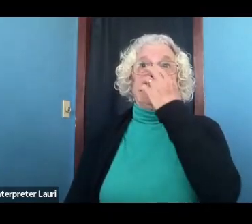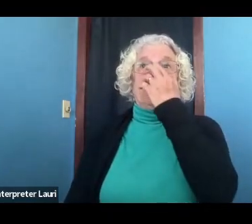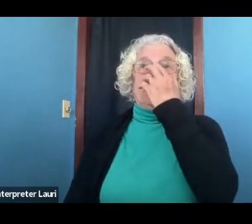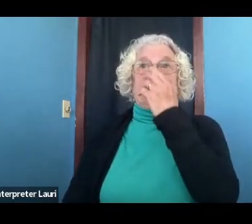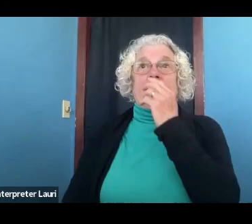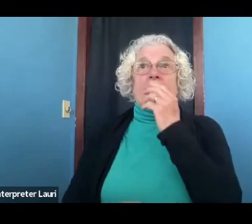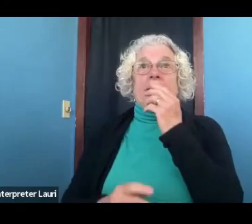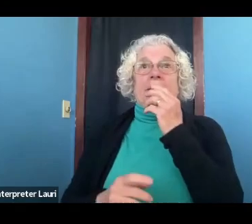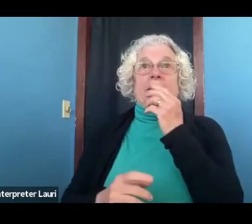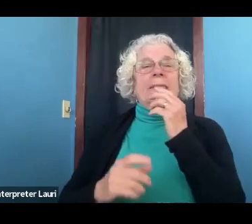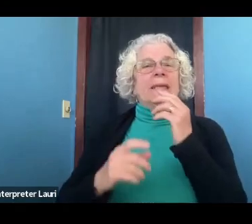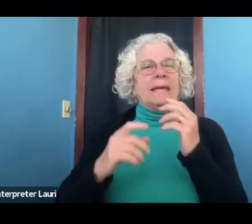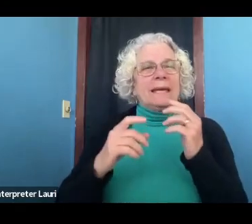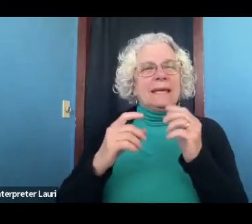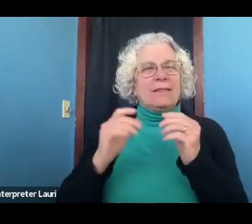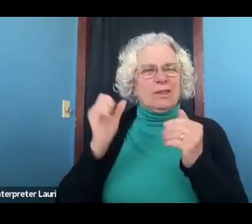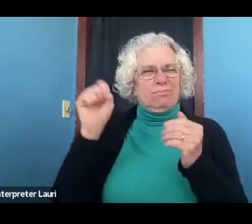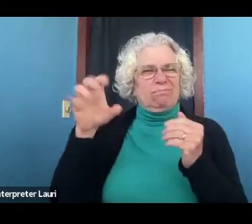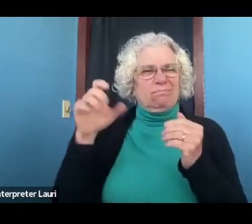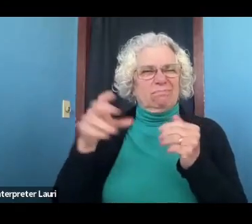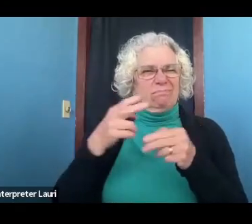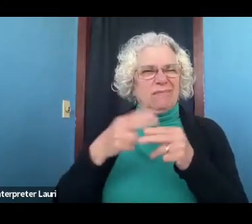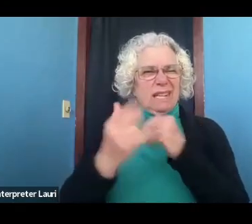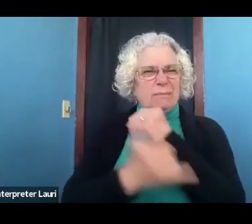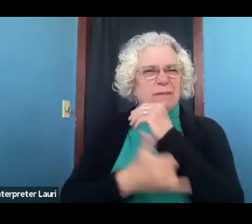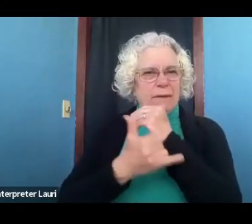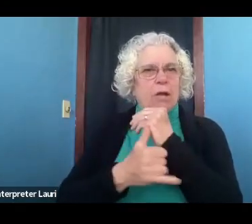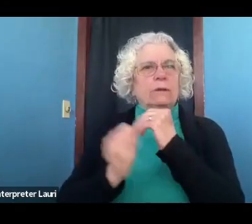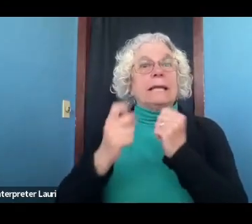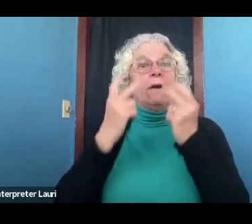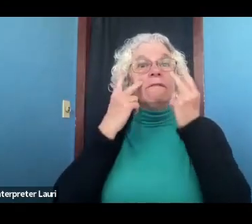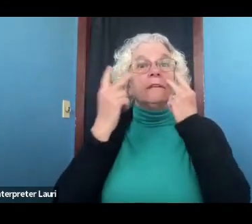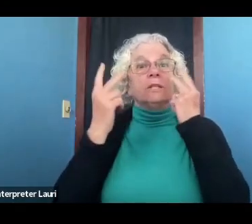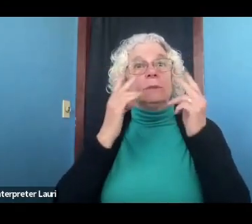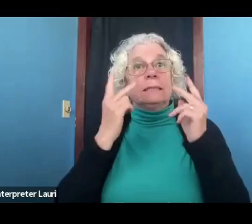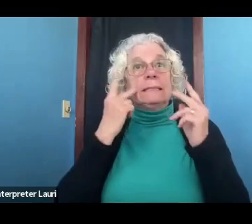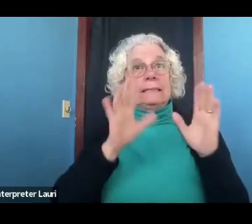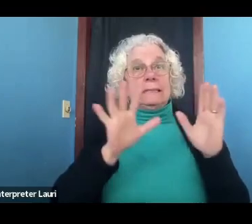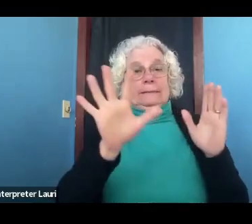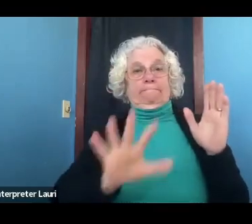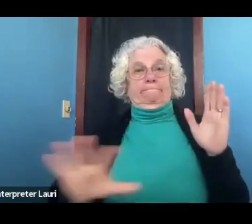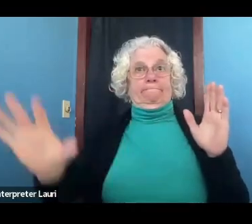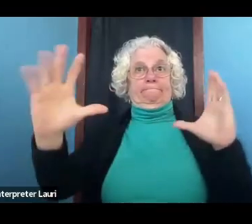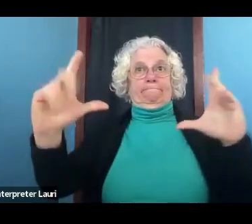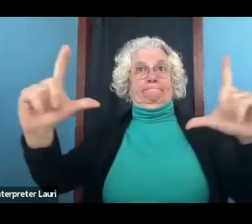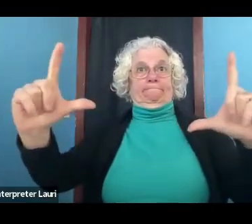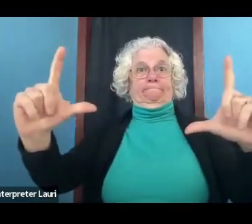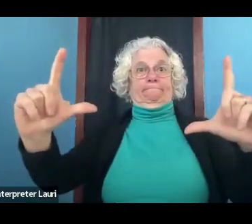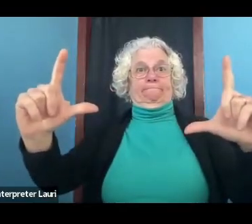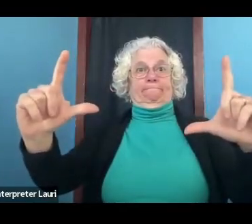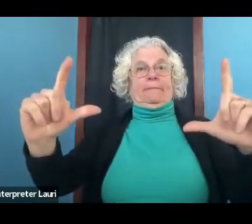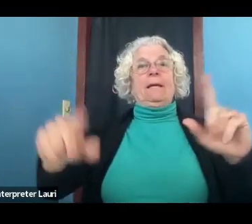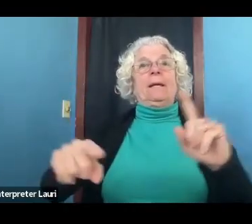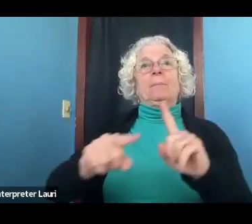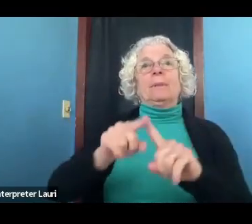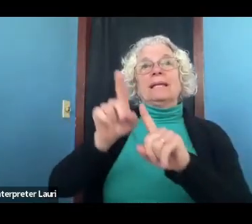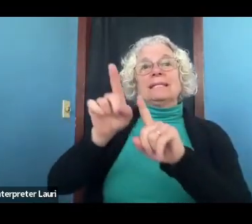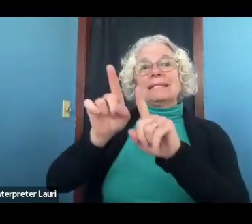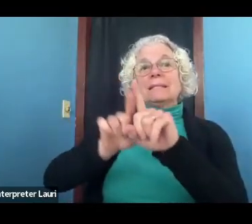And just for a visual of our service area, this is where we work. Those stars are our